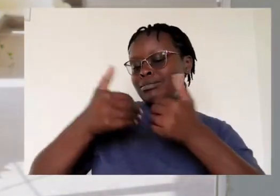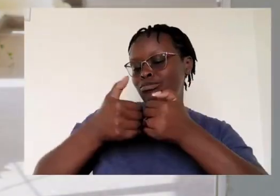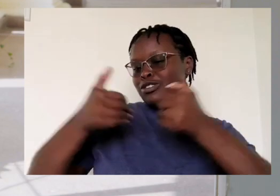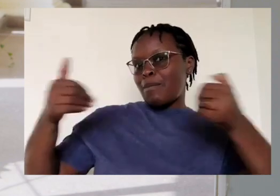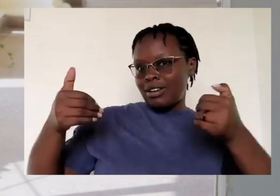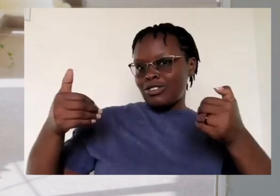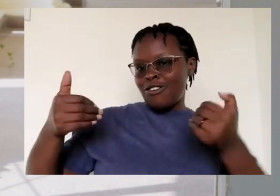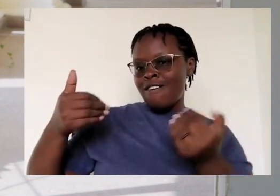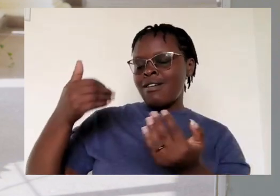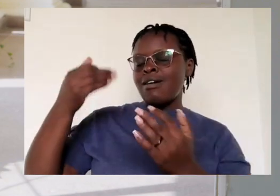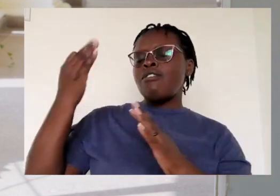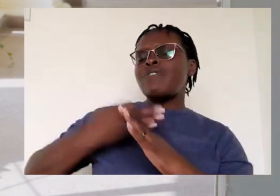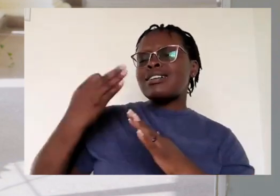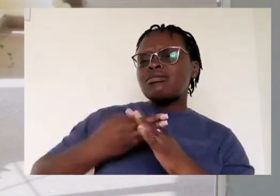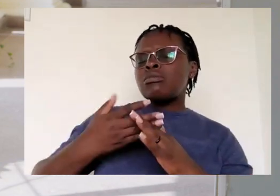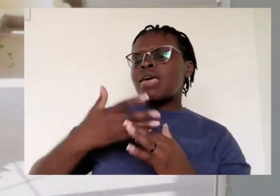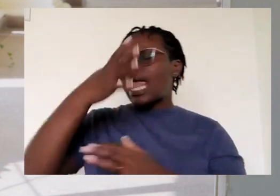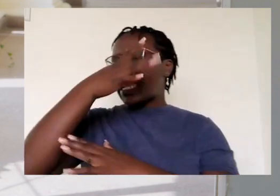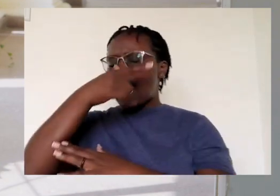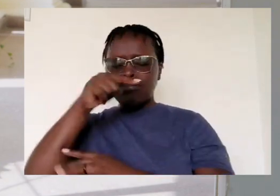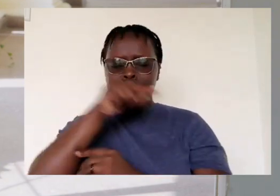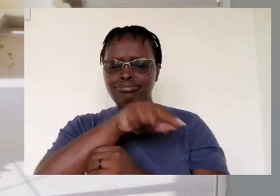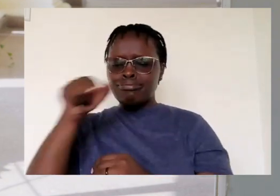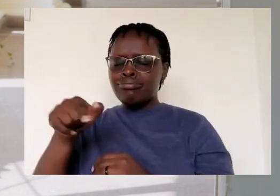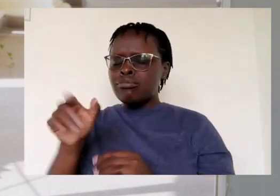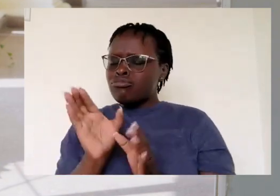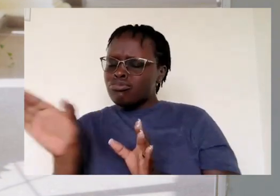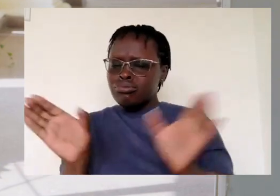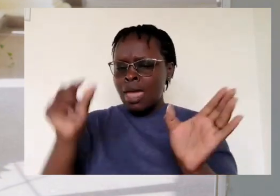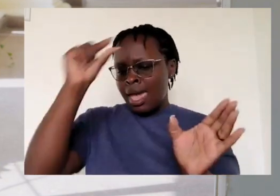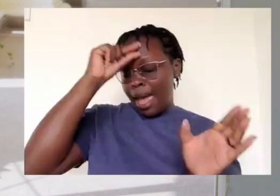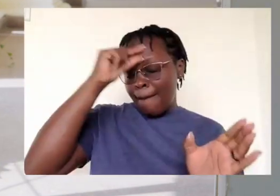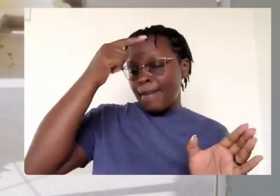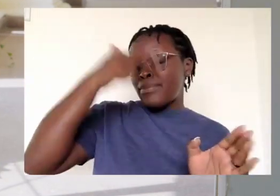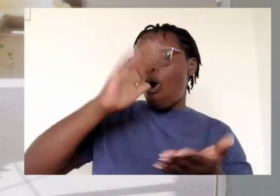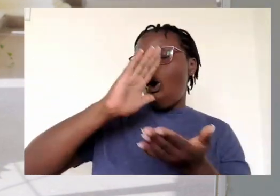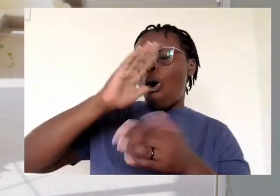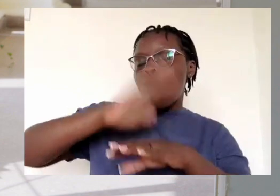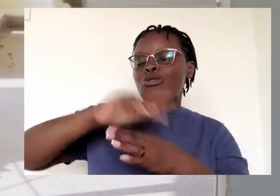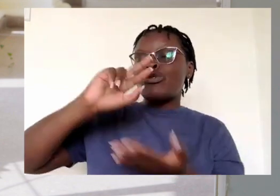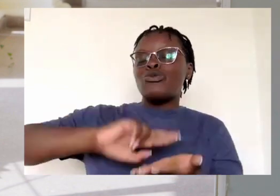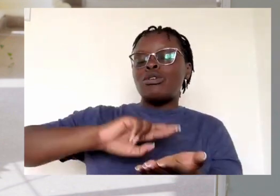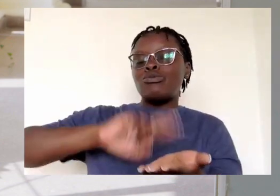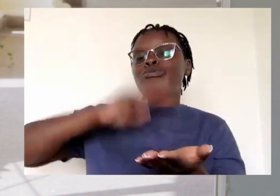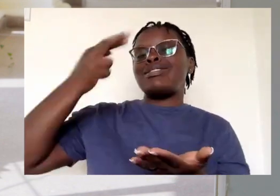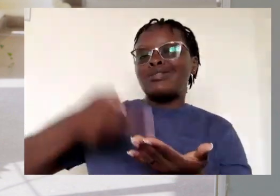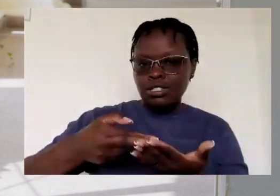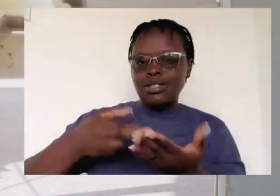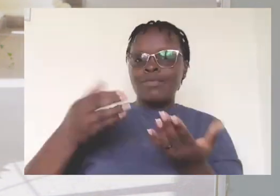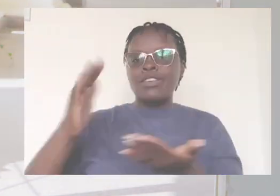time to separate fact from fiction by breaking down some of the common myths and misconceptions on the government policy on resource mobilization